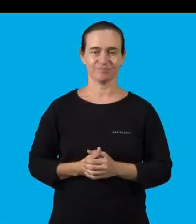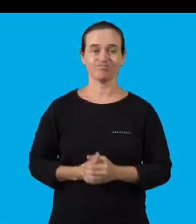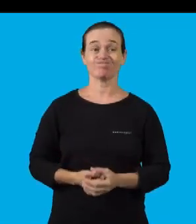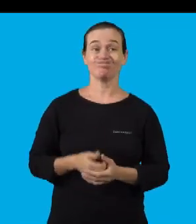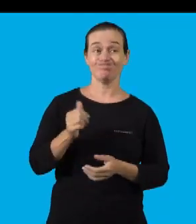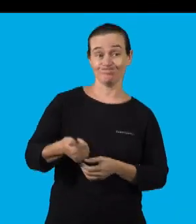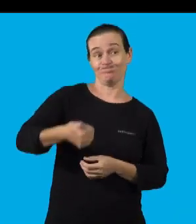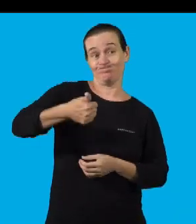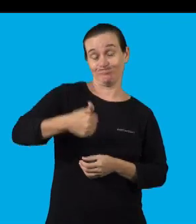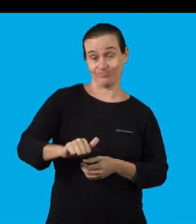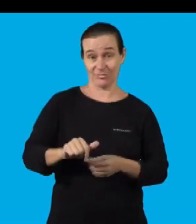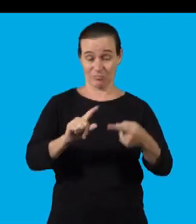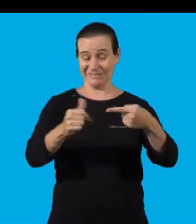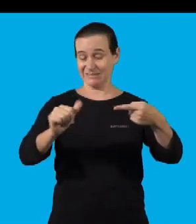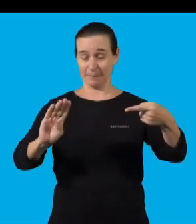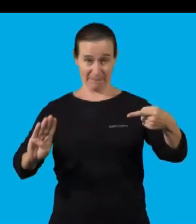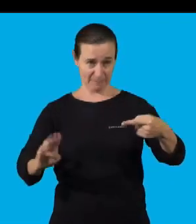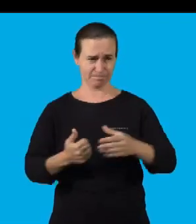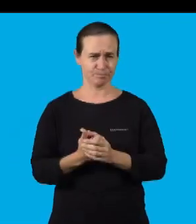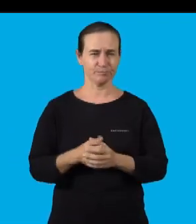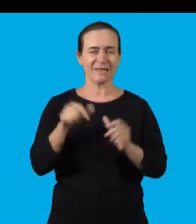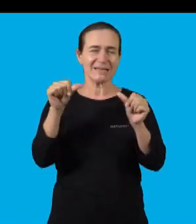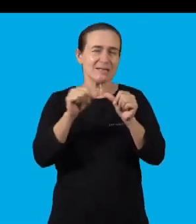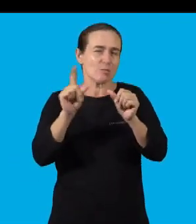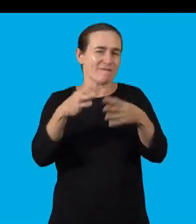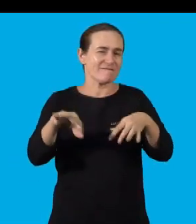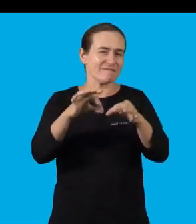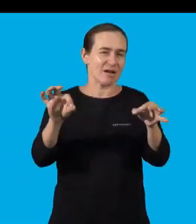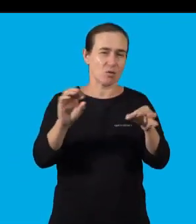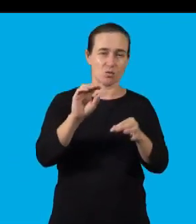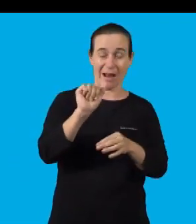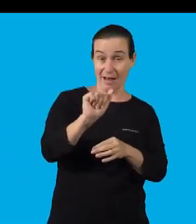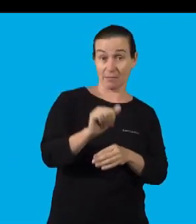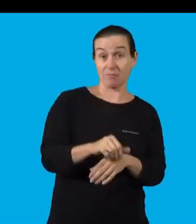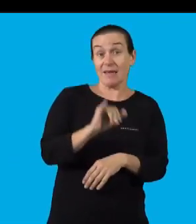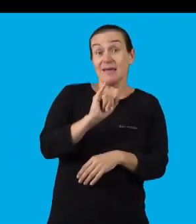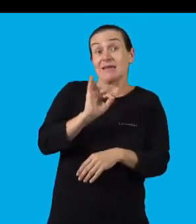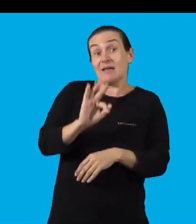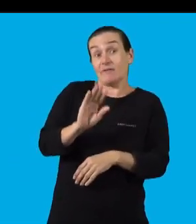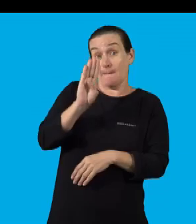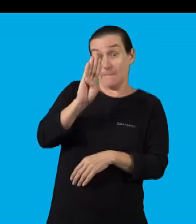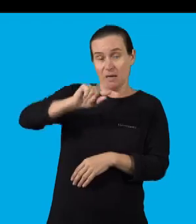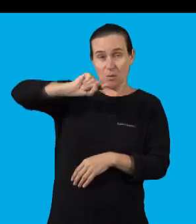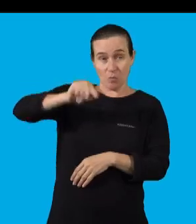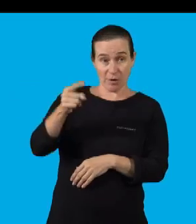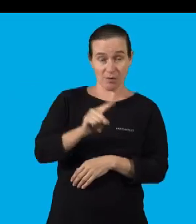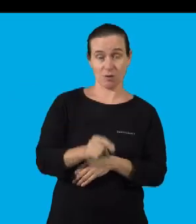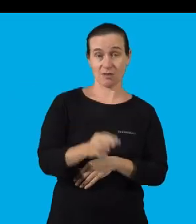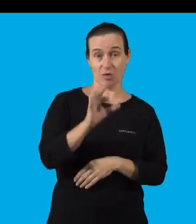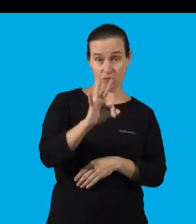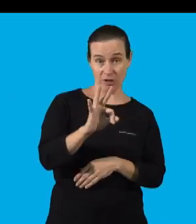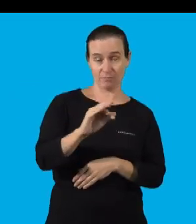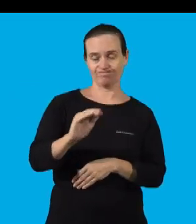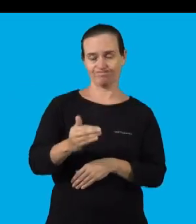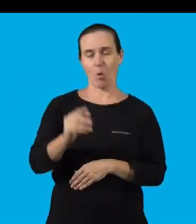The next question here says, determine the value of A if B is 0.3 and